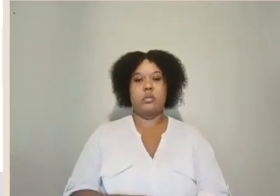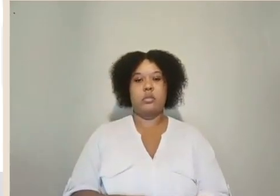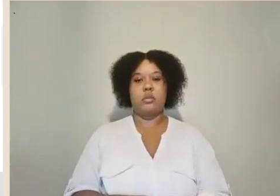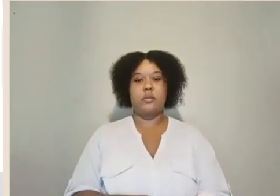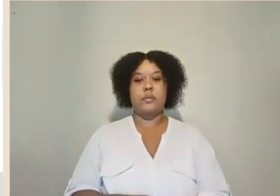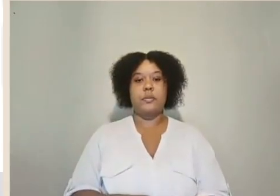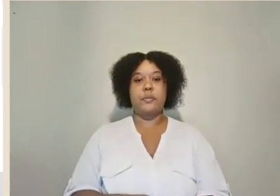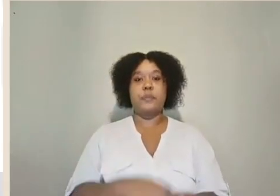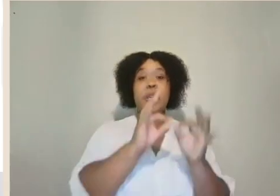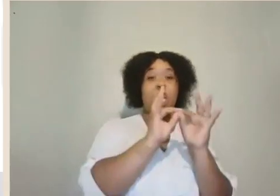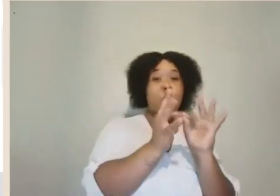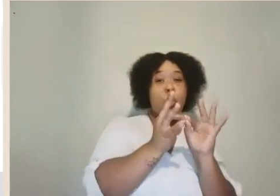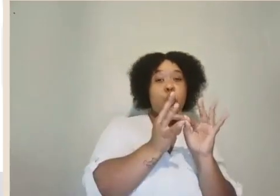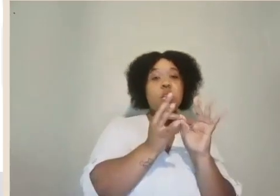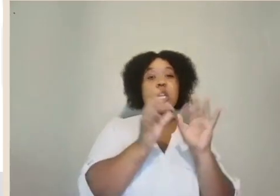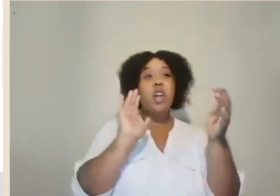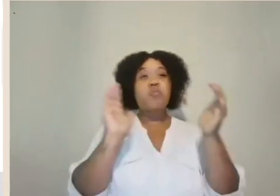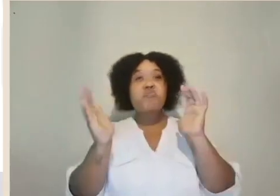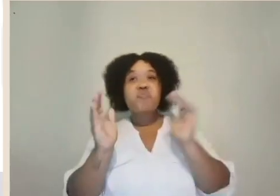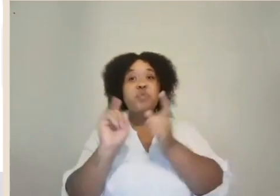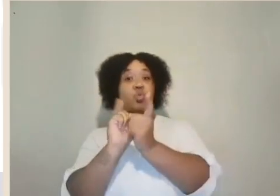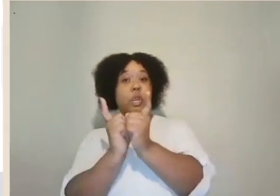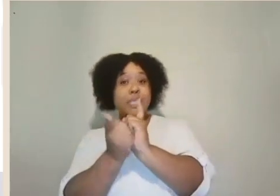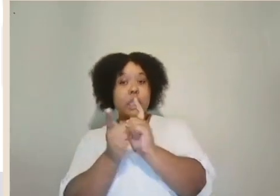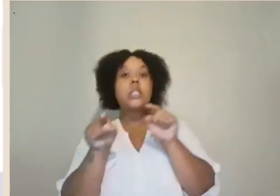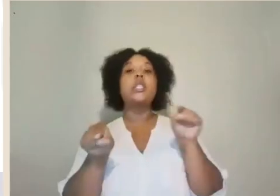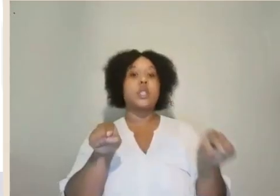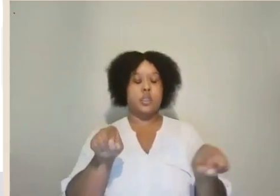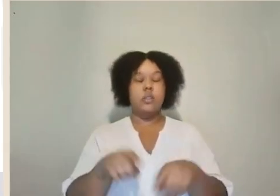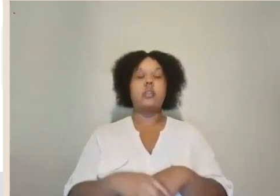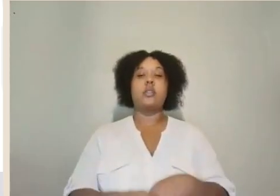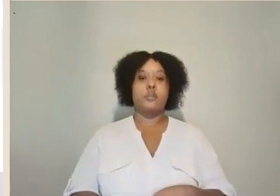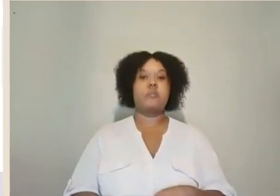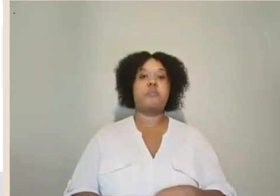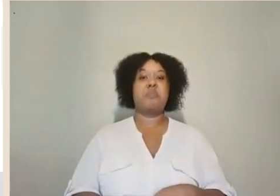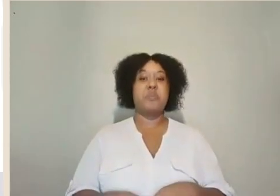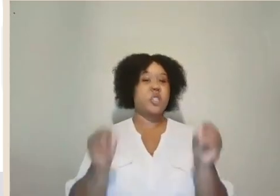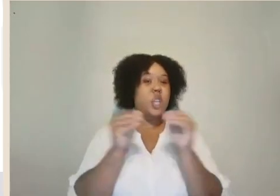Interpretation versus translation, for sure. Let's see if we have any other responses here.